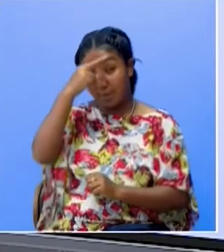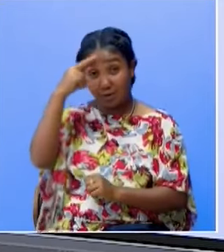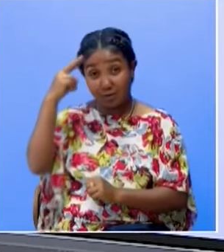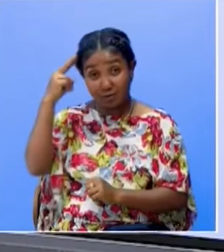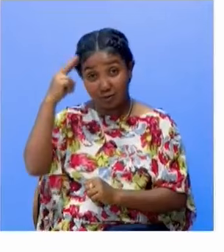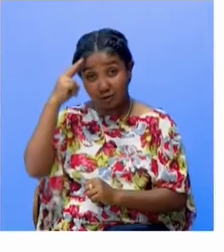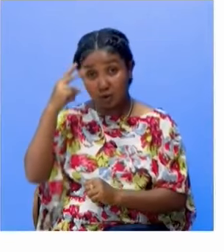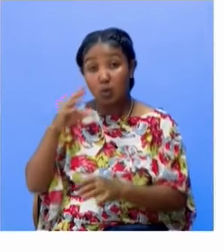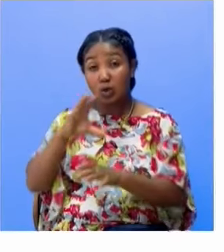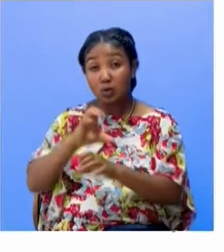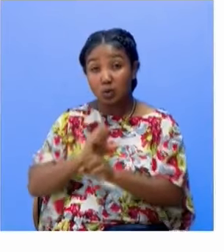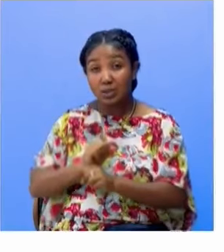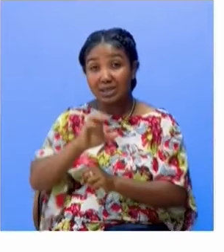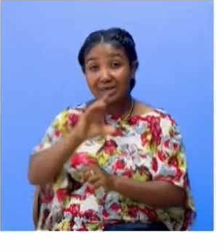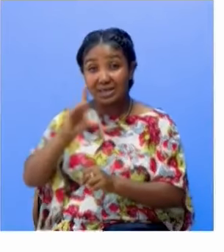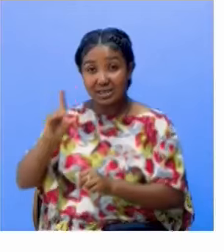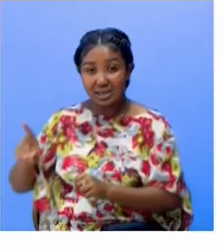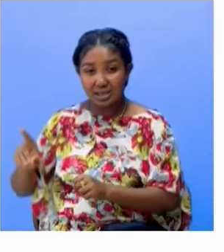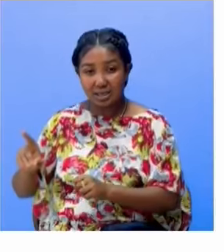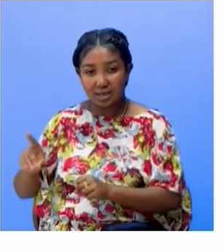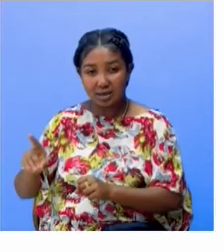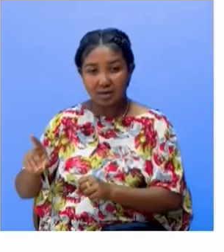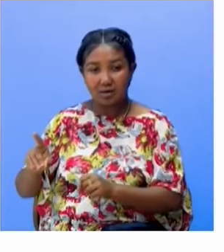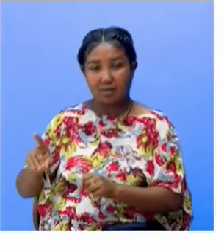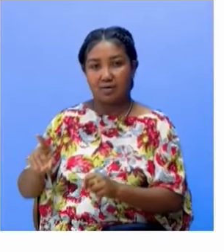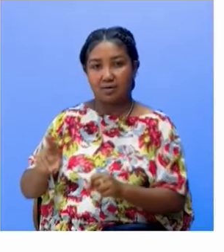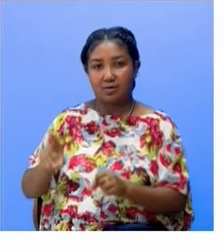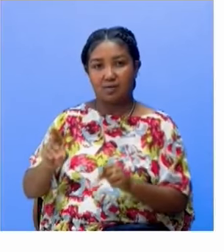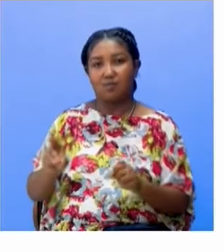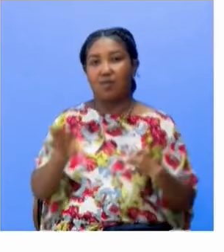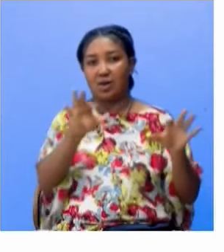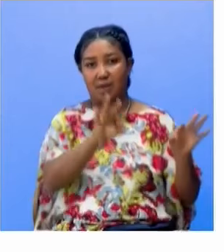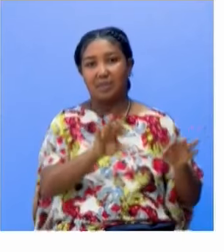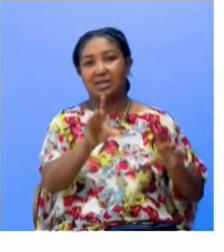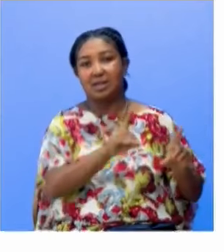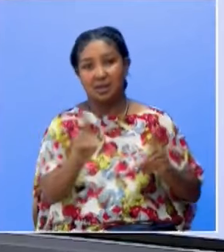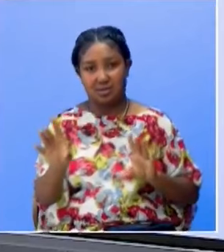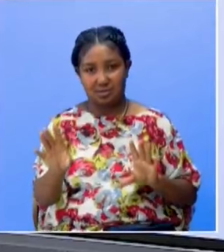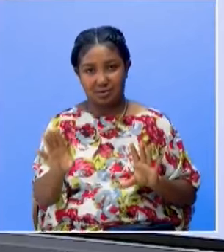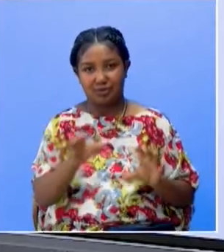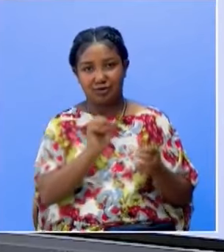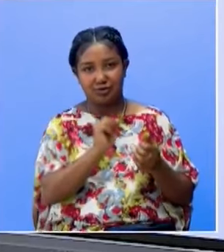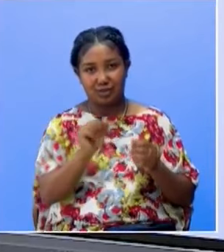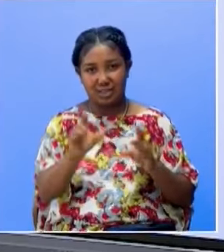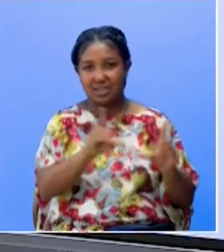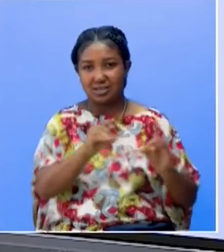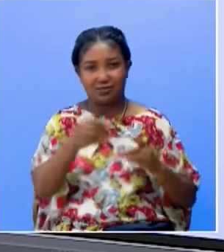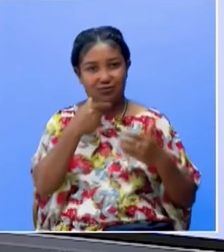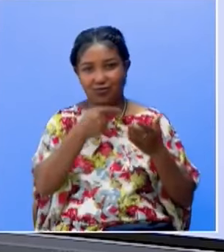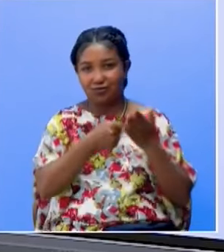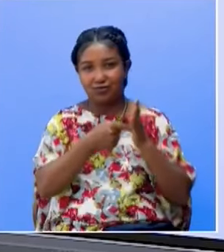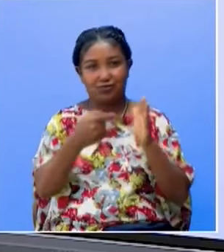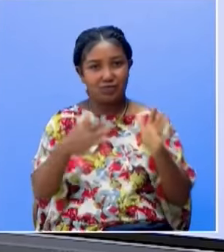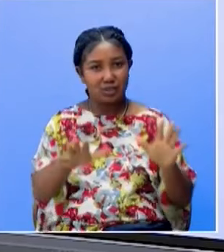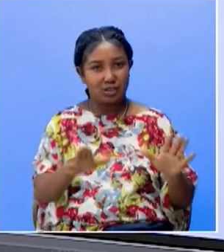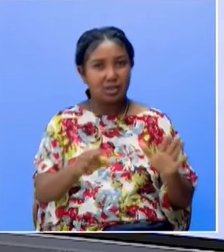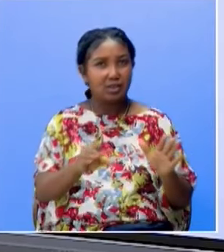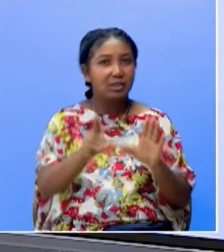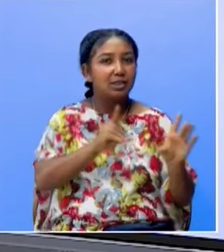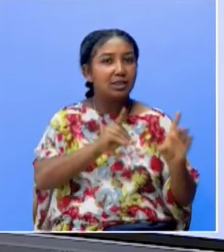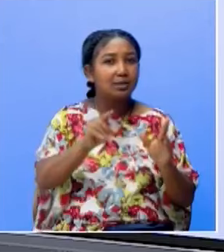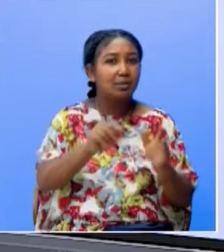we took ed here into did. It's changed into did to show what happened in the